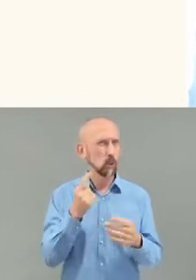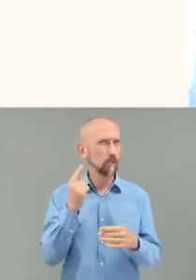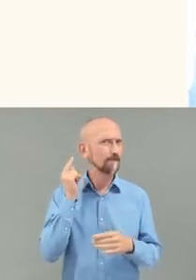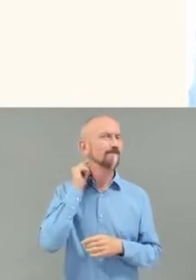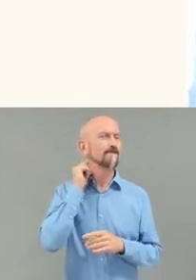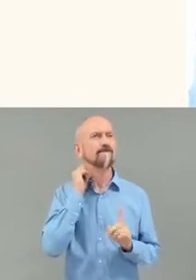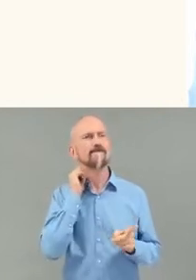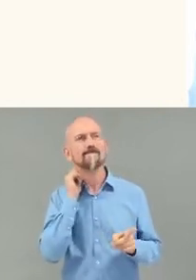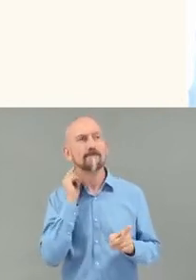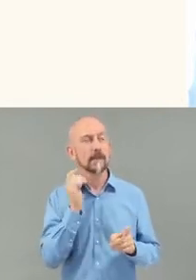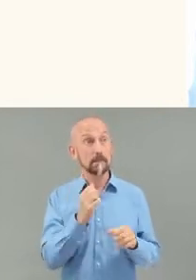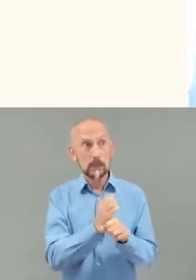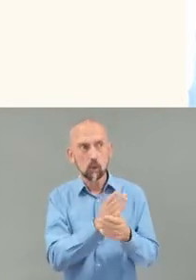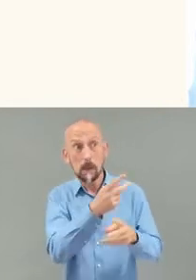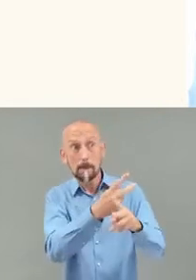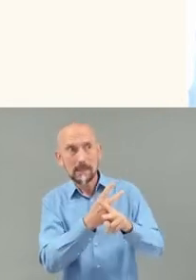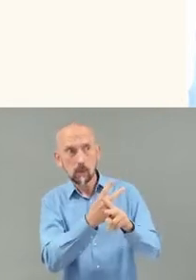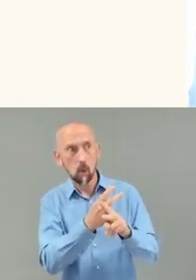that mentors are mindful of that as well.